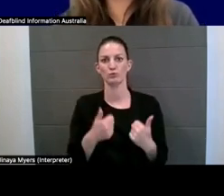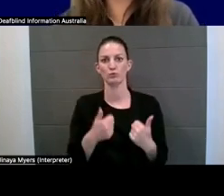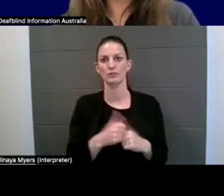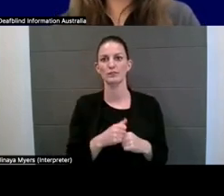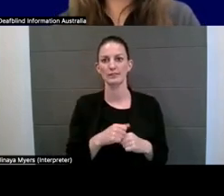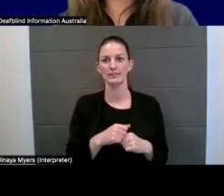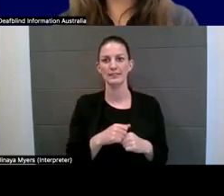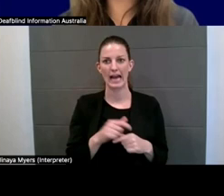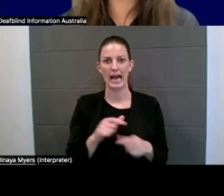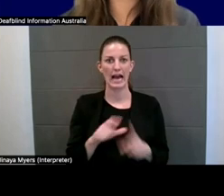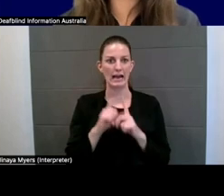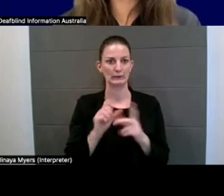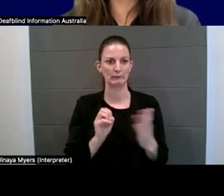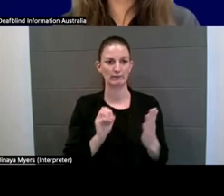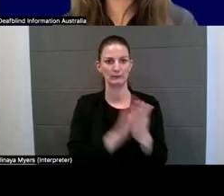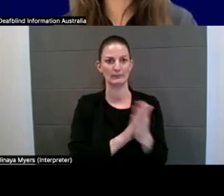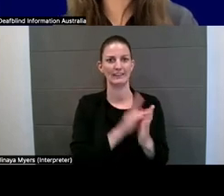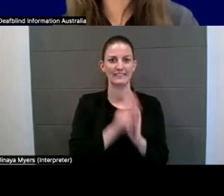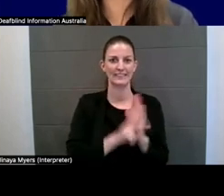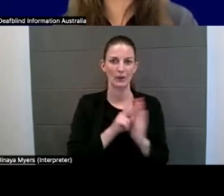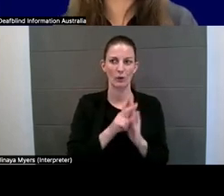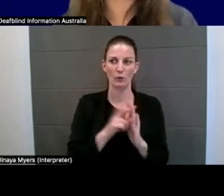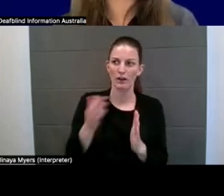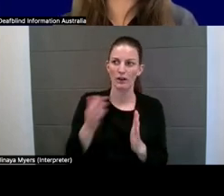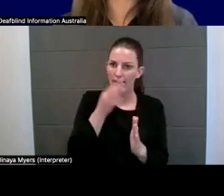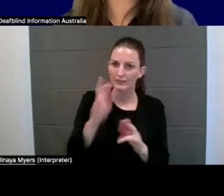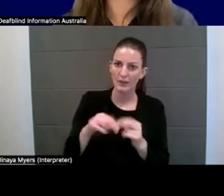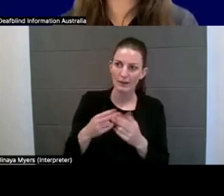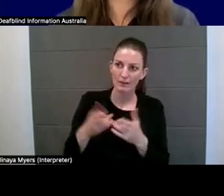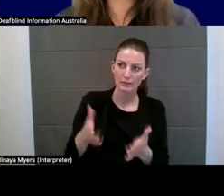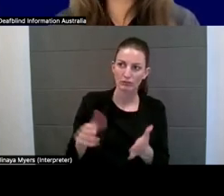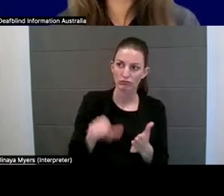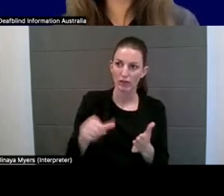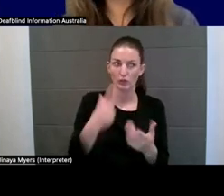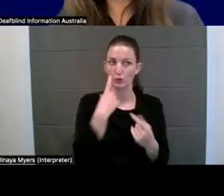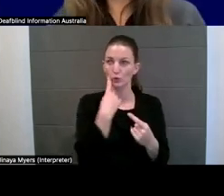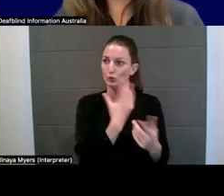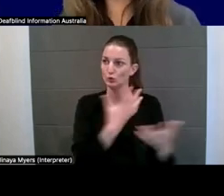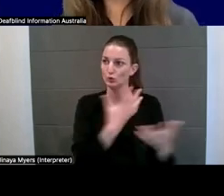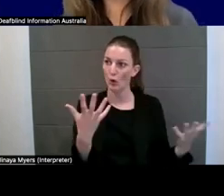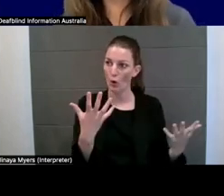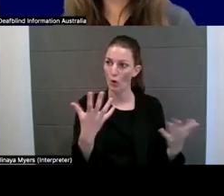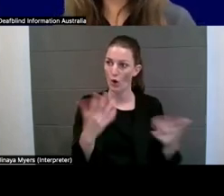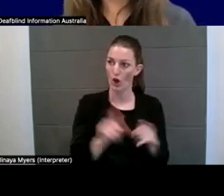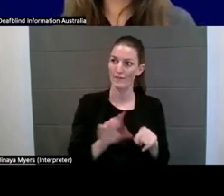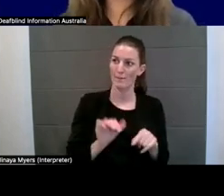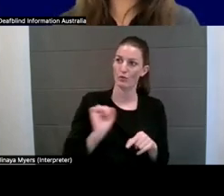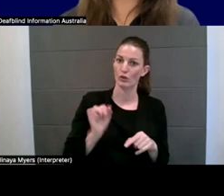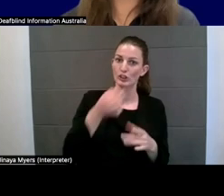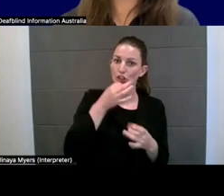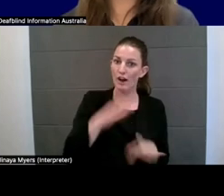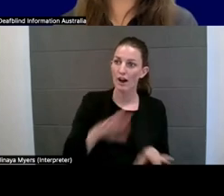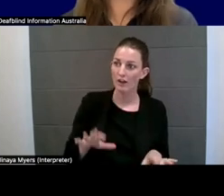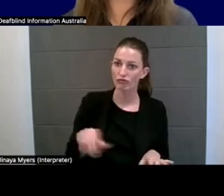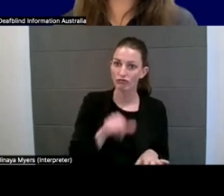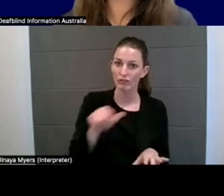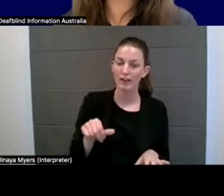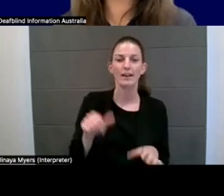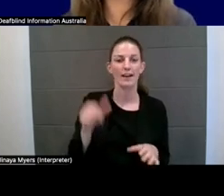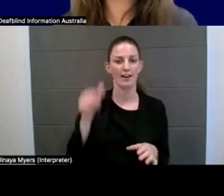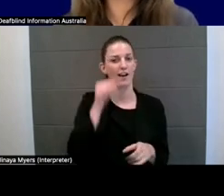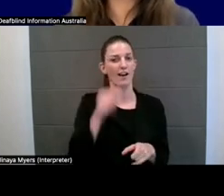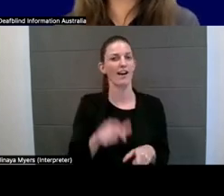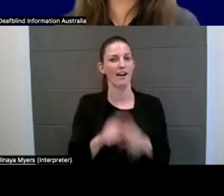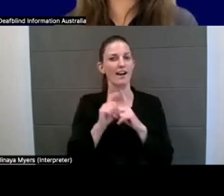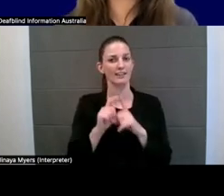that, getting that permission and families to feel comfortable to, you know, have their child on screen